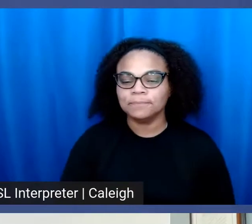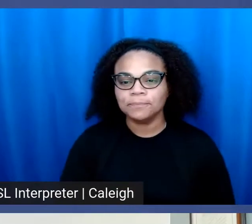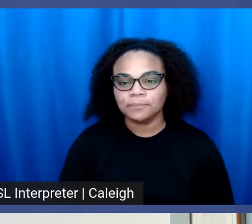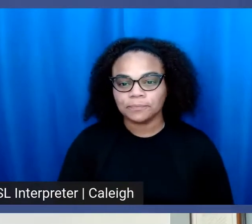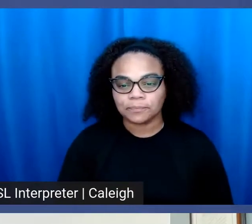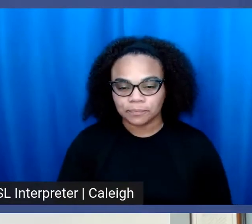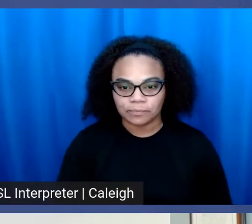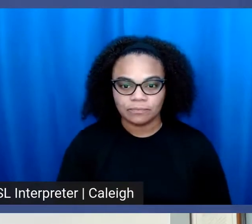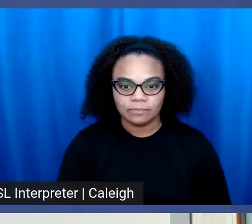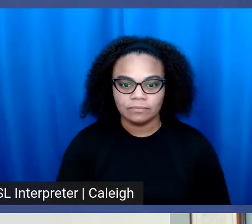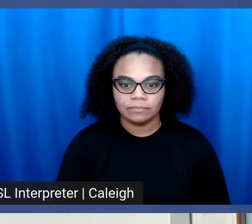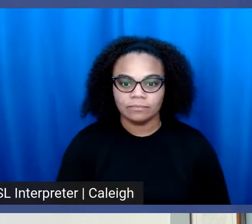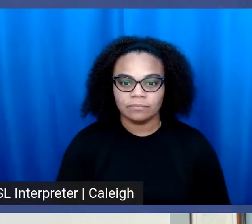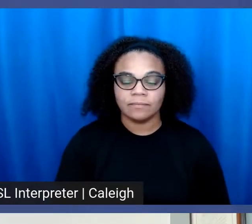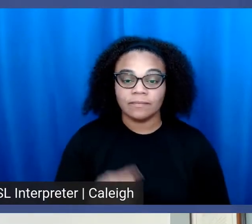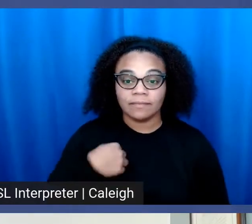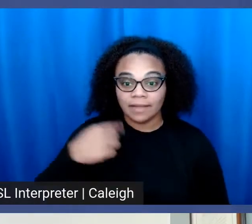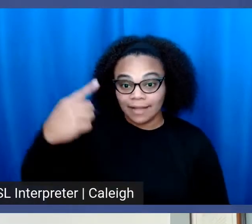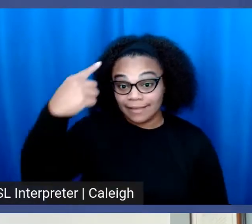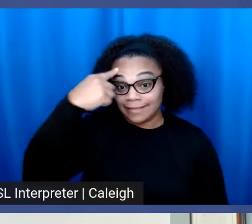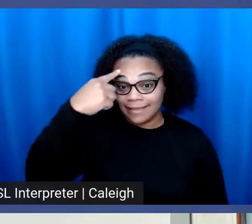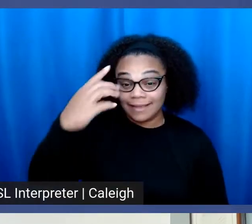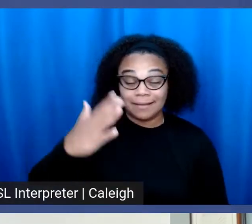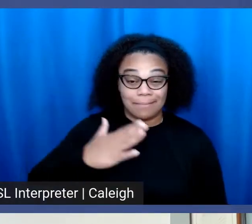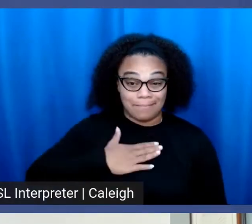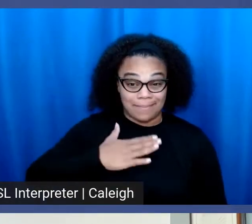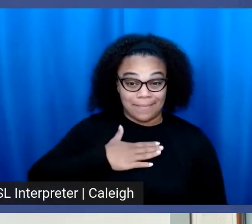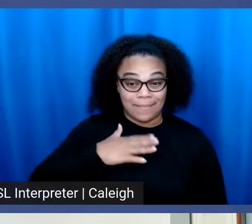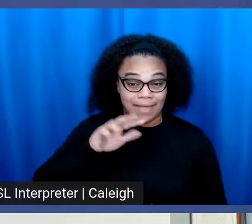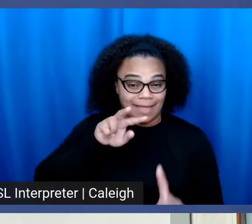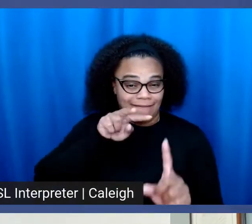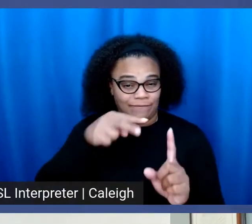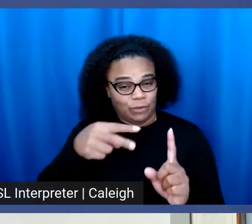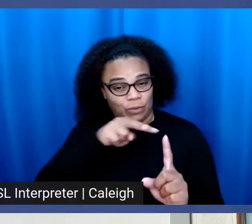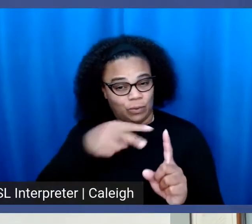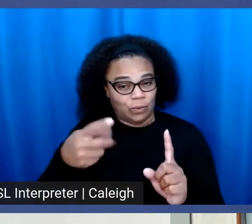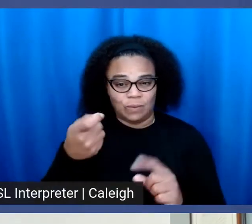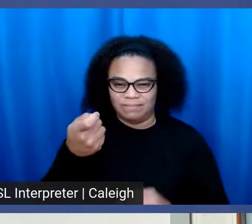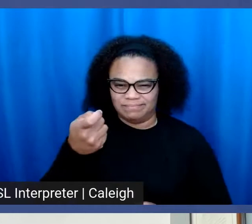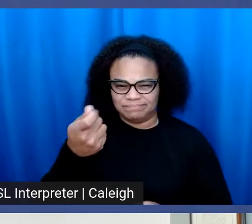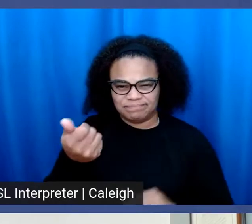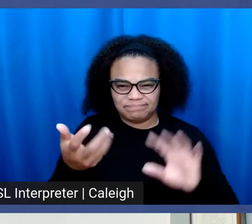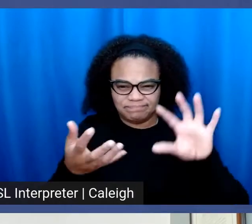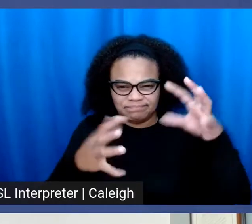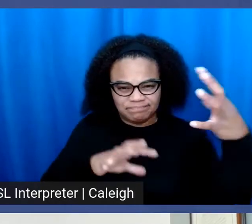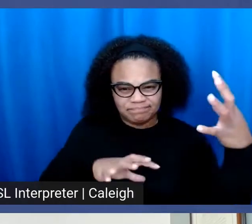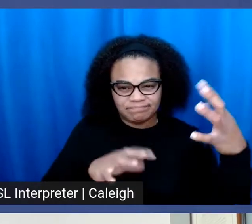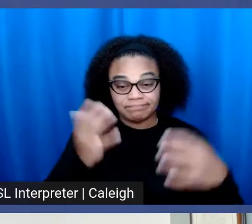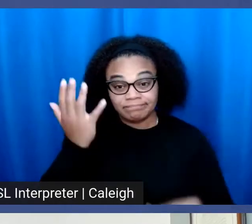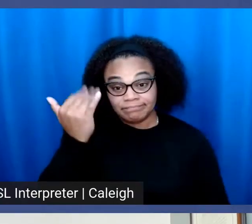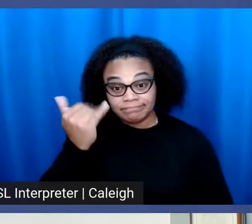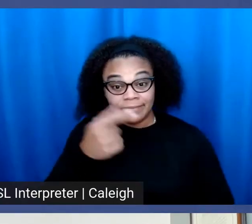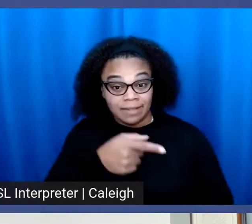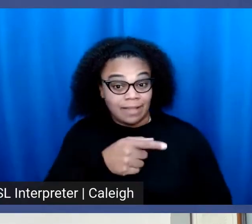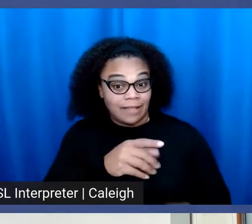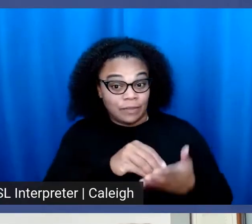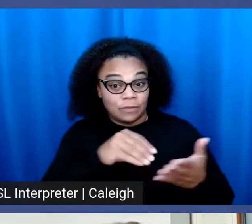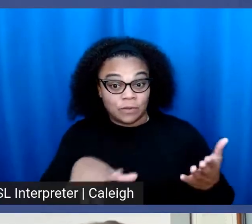I think my view is somewhat skewed in that the population of students that comes into the